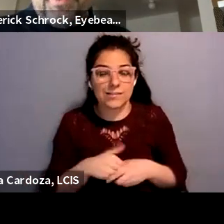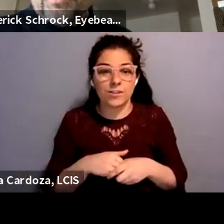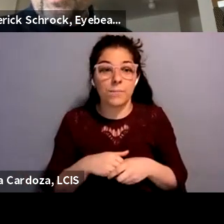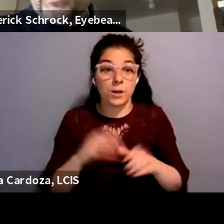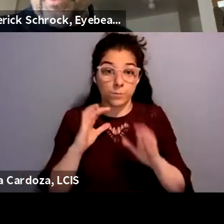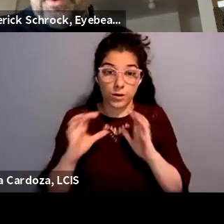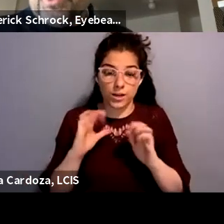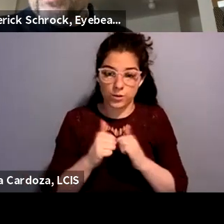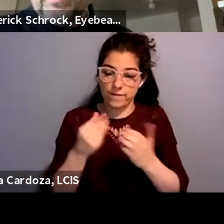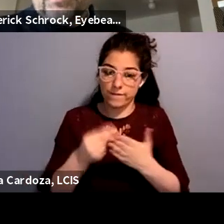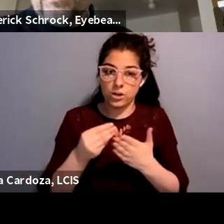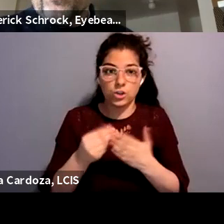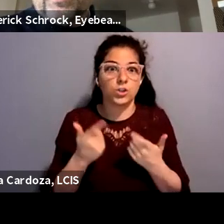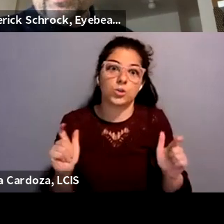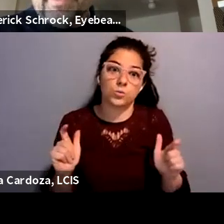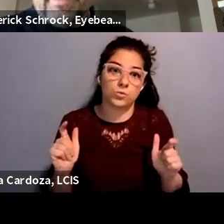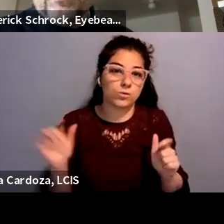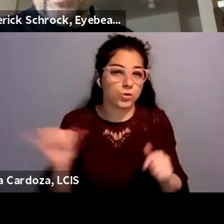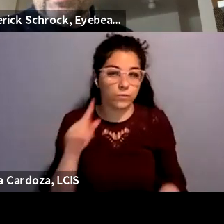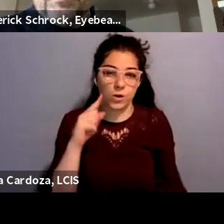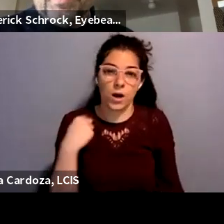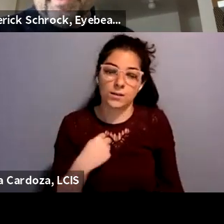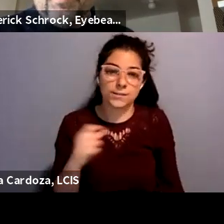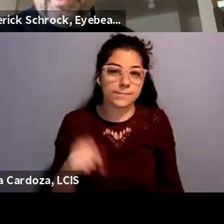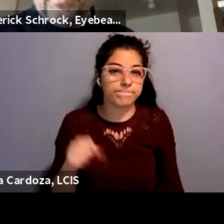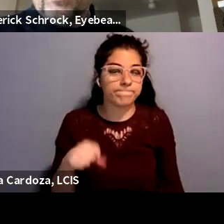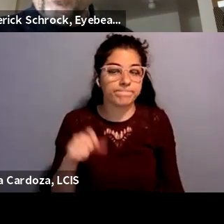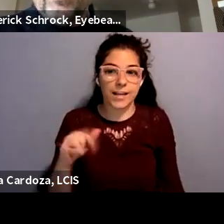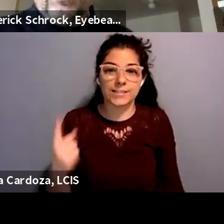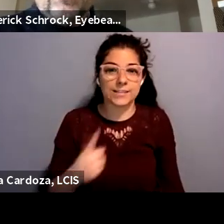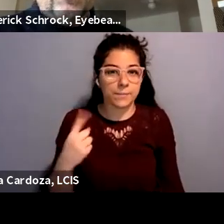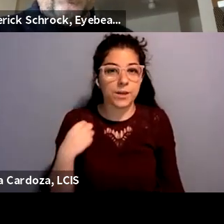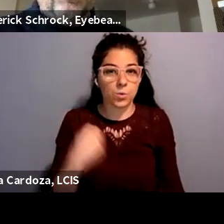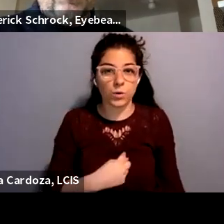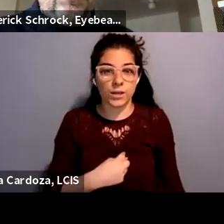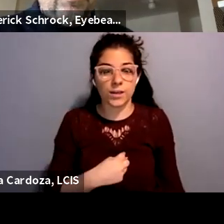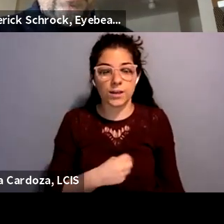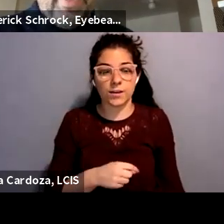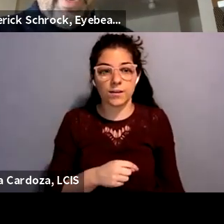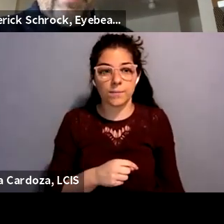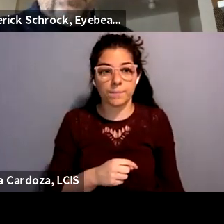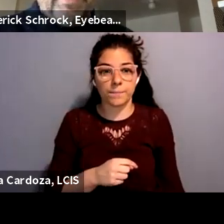Communication with funders was huge as well for us, and is something that